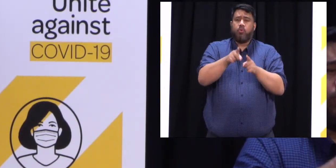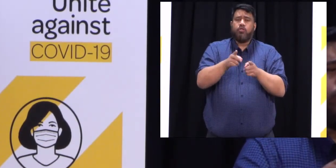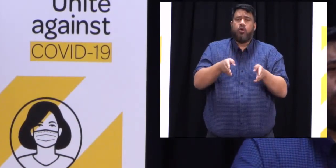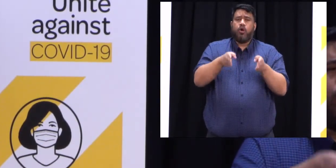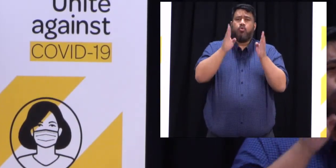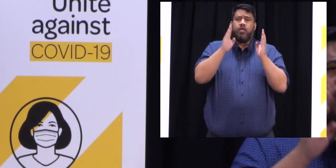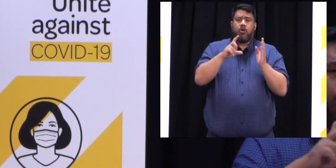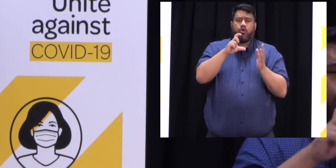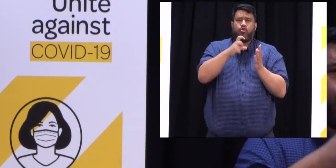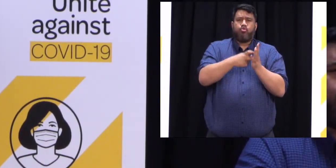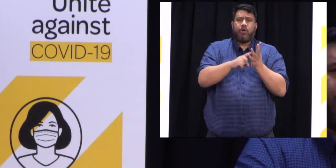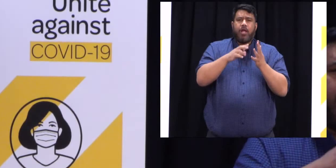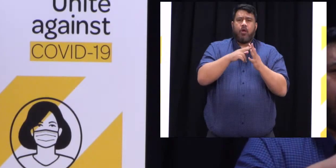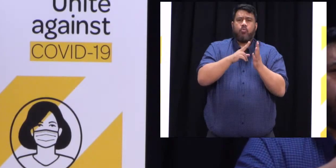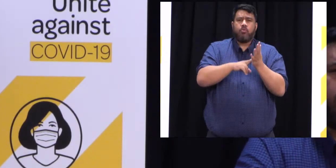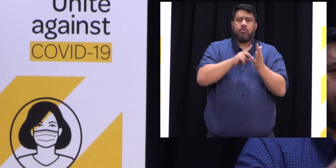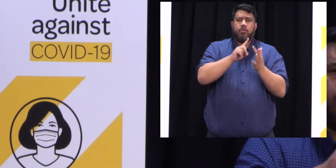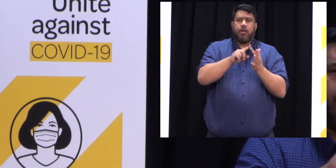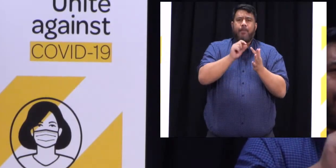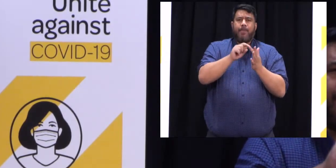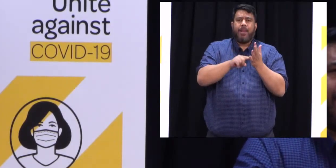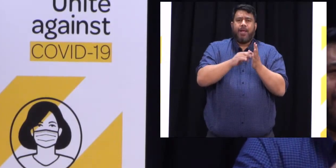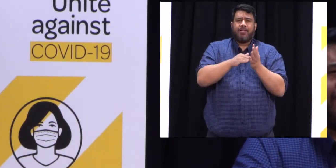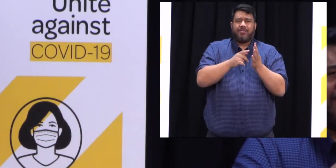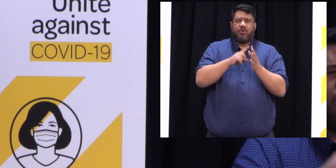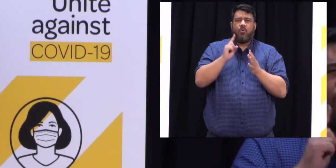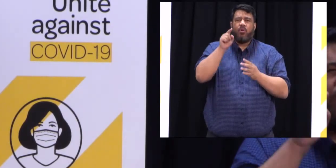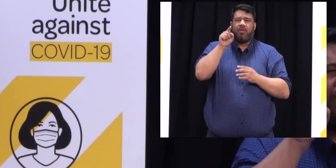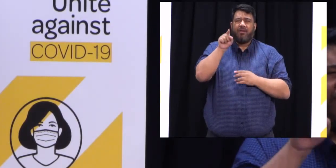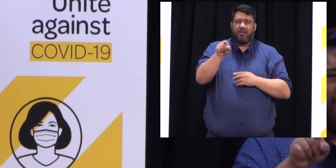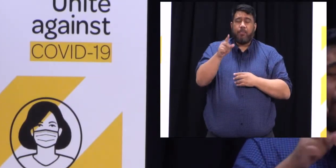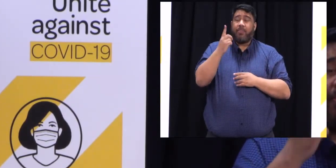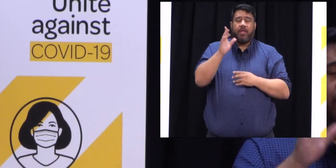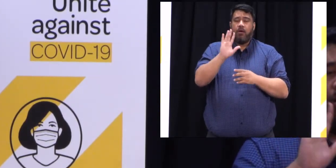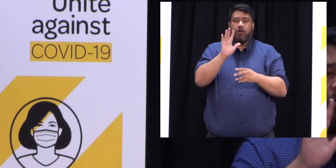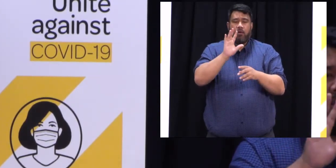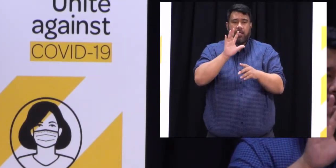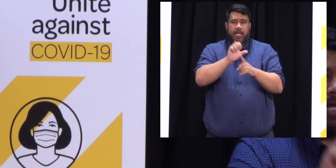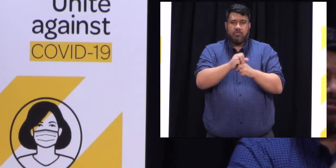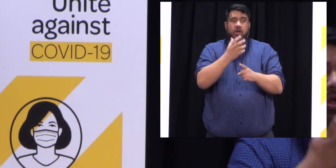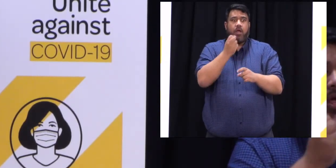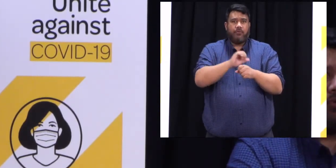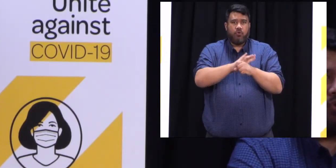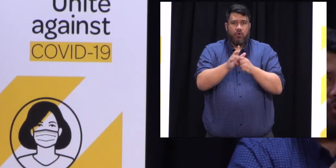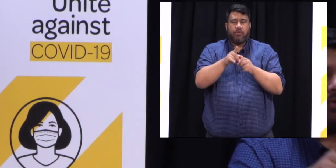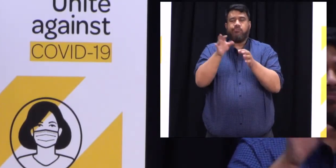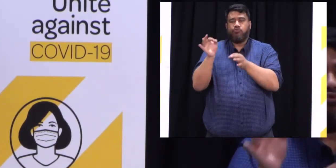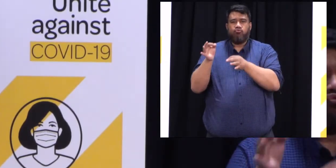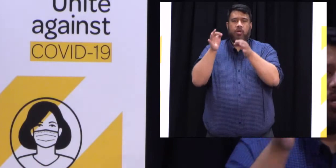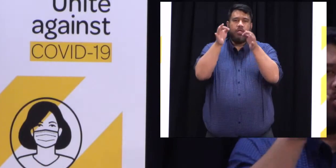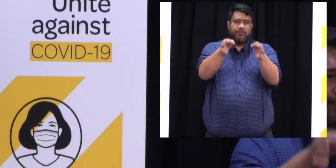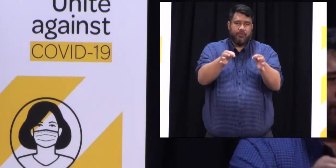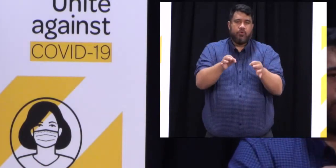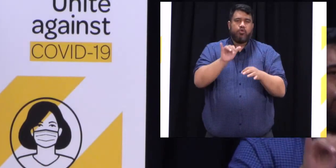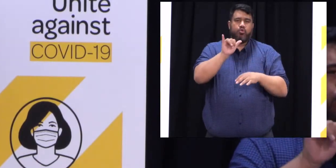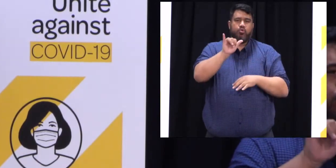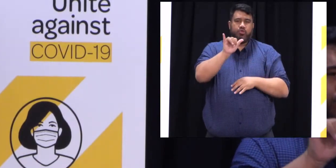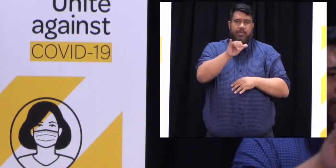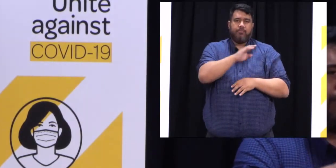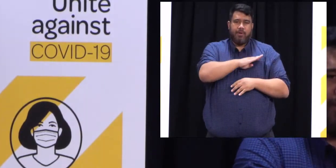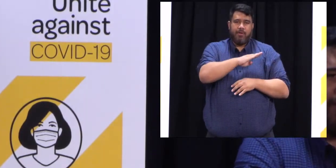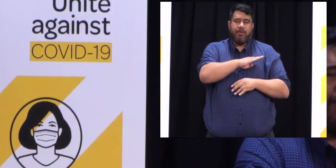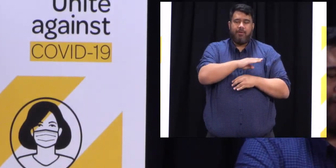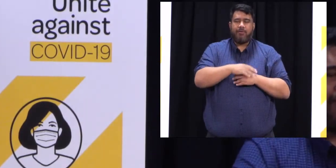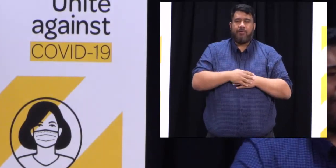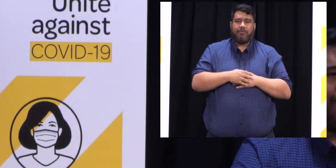August before testing positive and being transferred to quarantine at the Jet Park. In recent days, we have retested